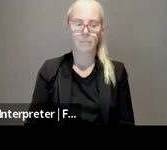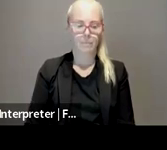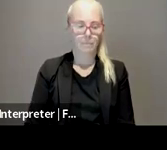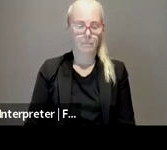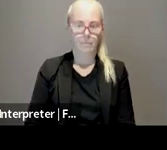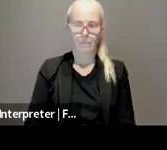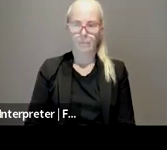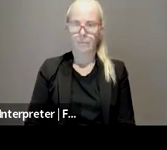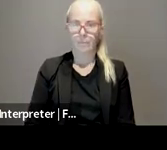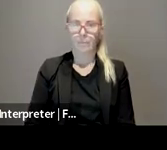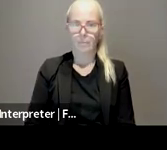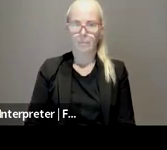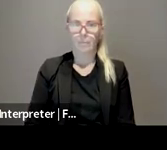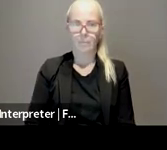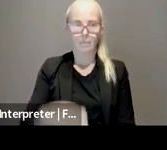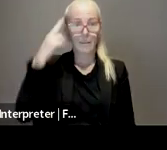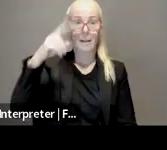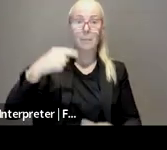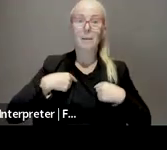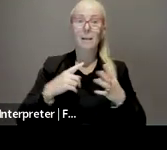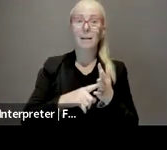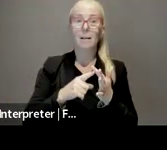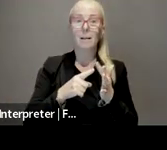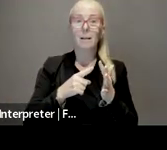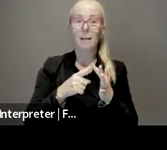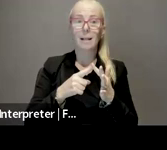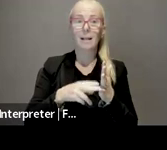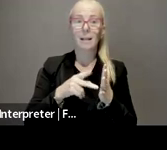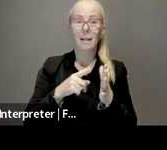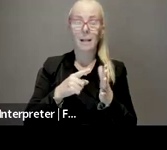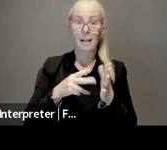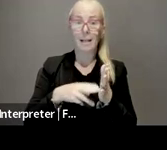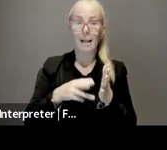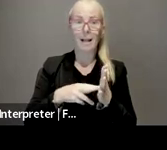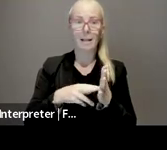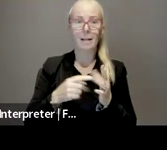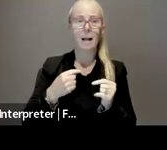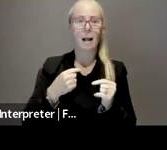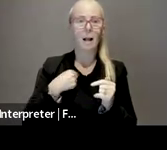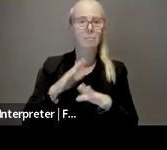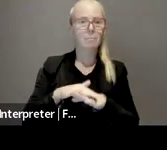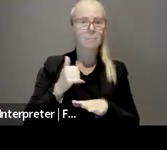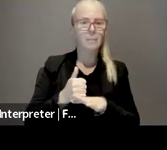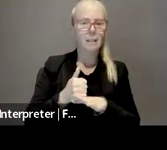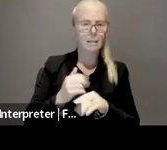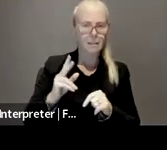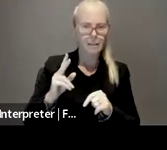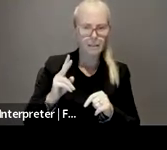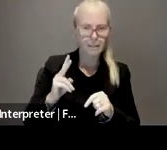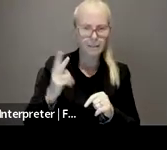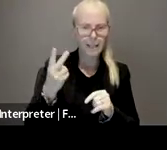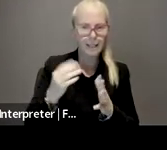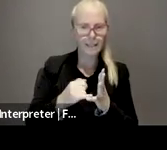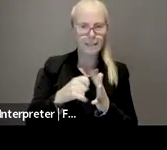My name is Leanne. I'm the founder and CEO of Second Skin Society. I'm a white woman with long brown hair worn down to my shoulders, black